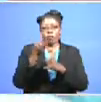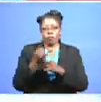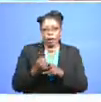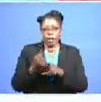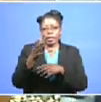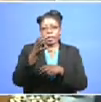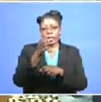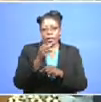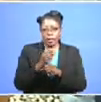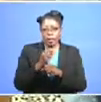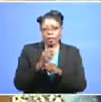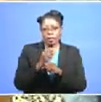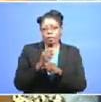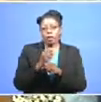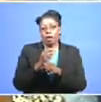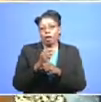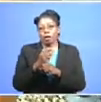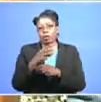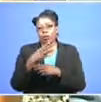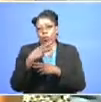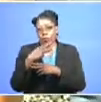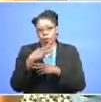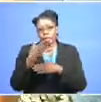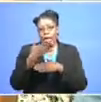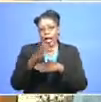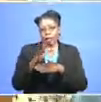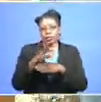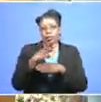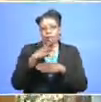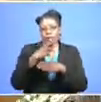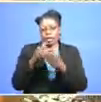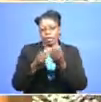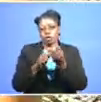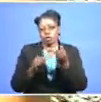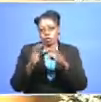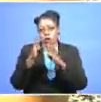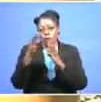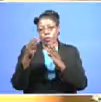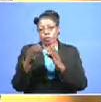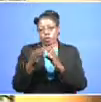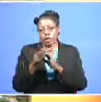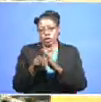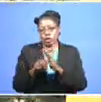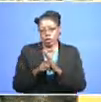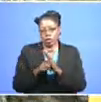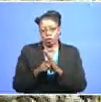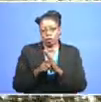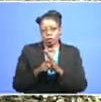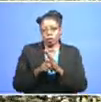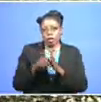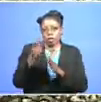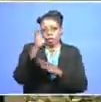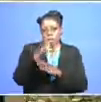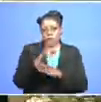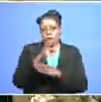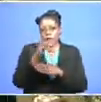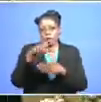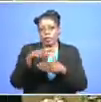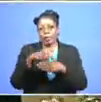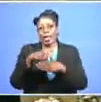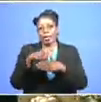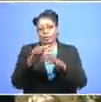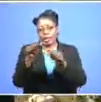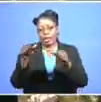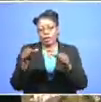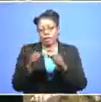to potable water. This after officials from the Water and Sewage Corporation conducted site inspections in that community Monday